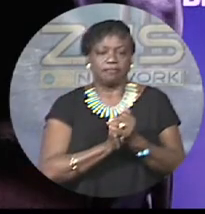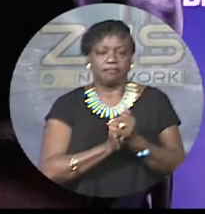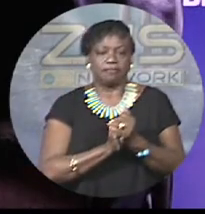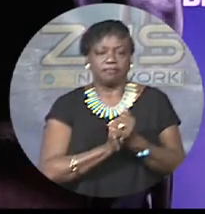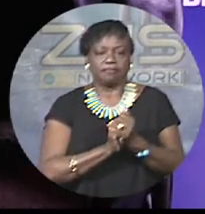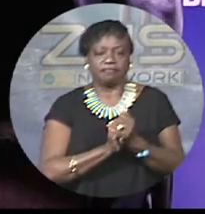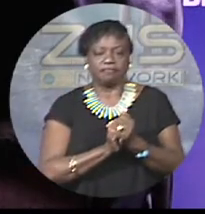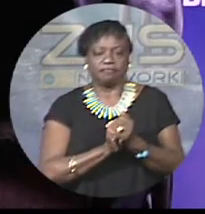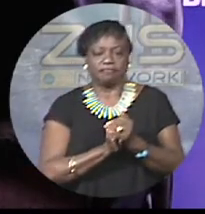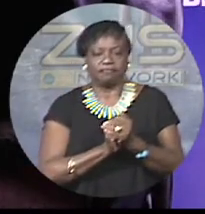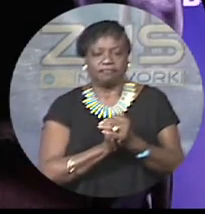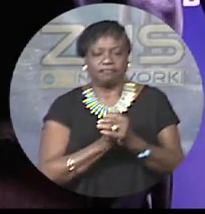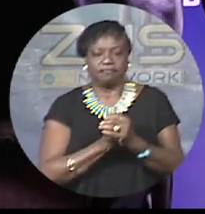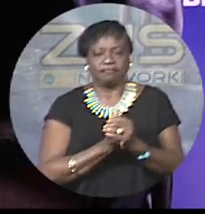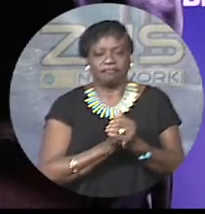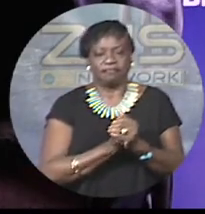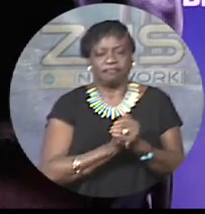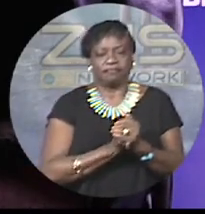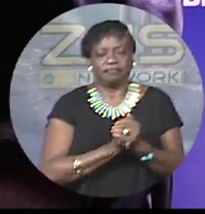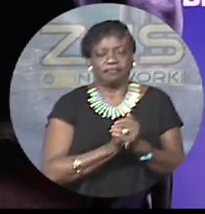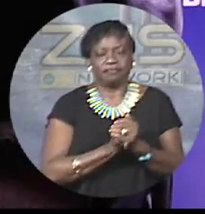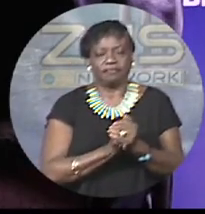Nottage. That deserves a...